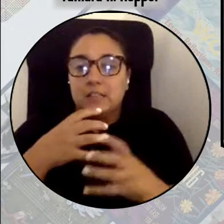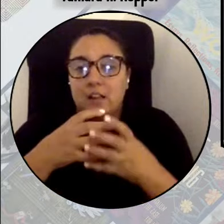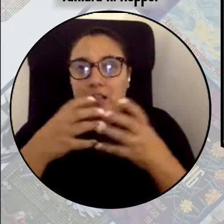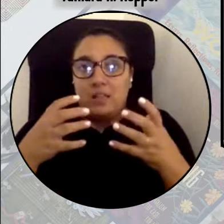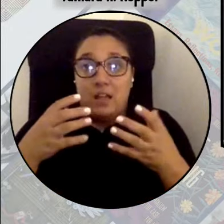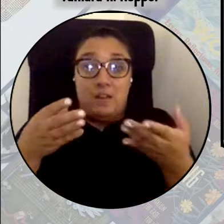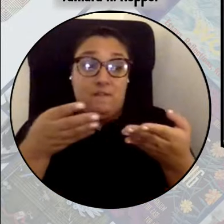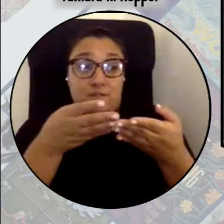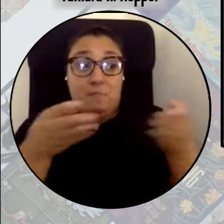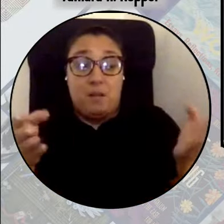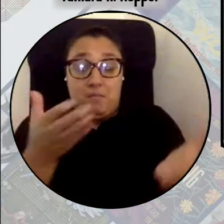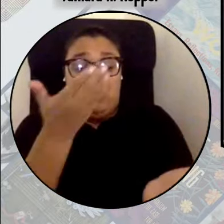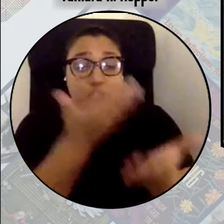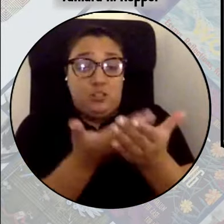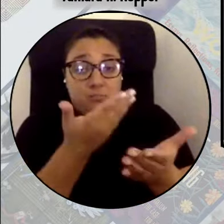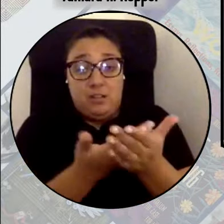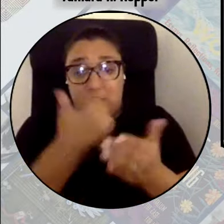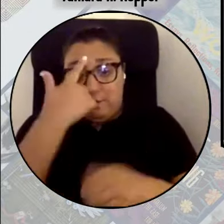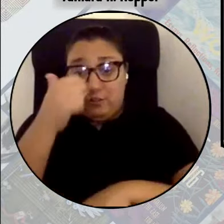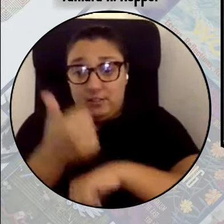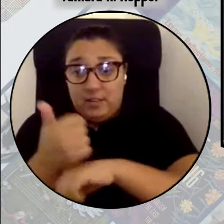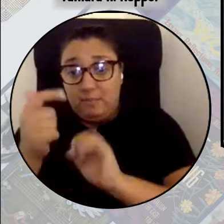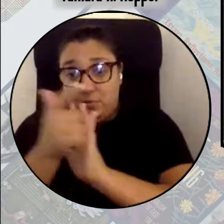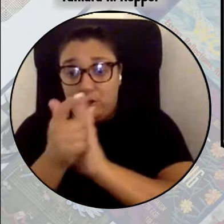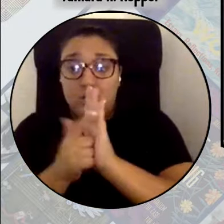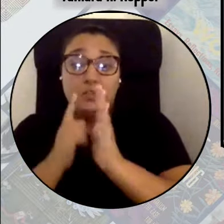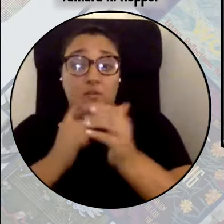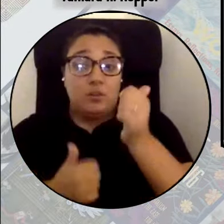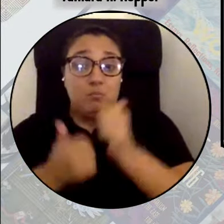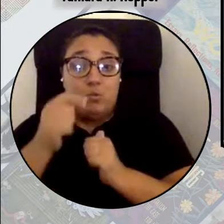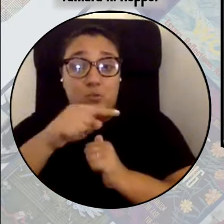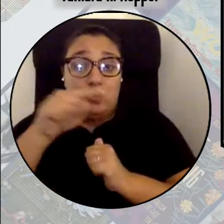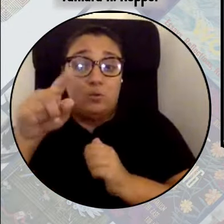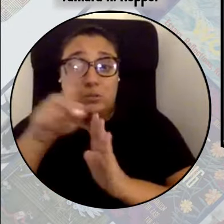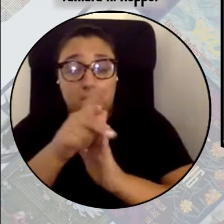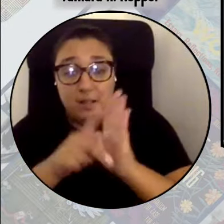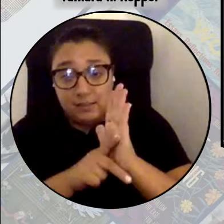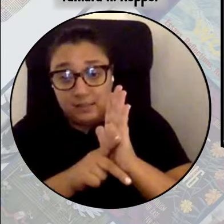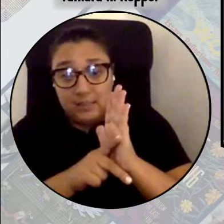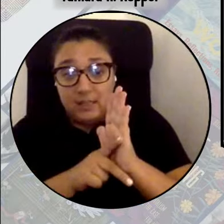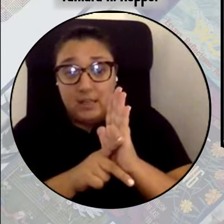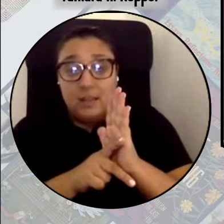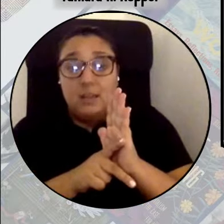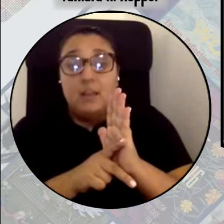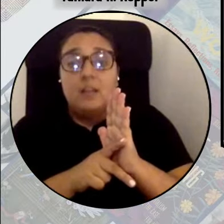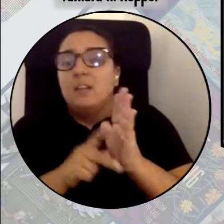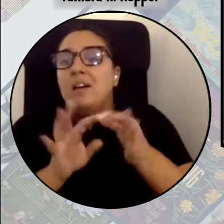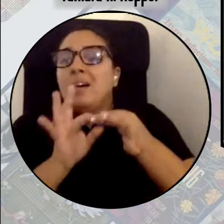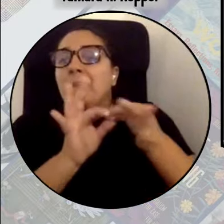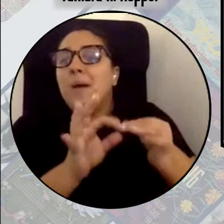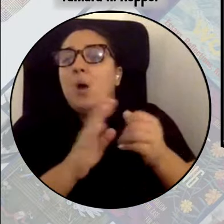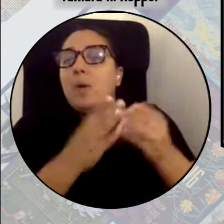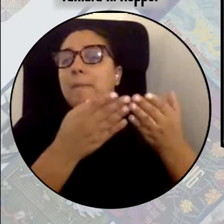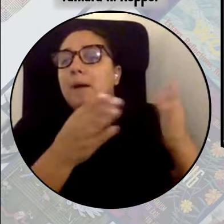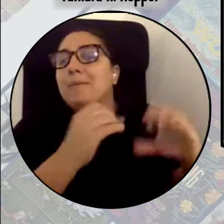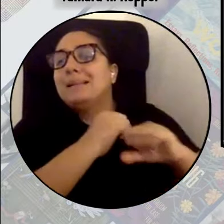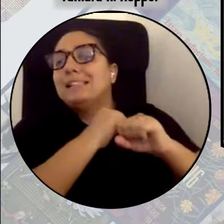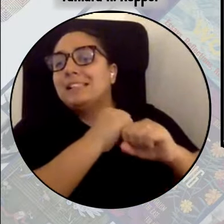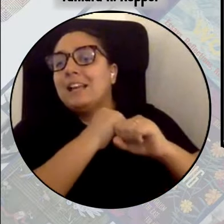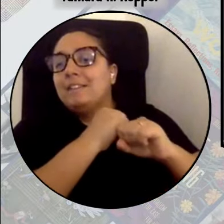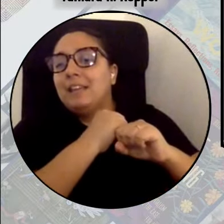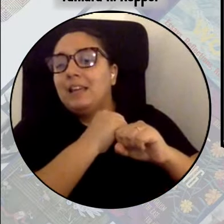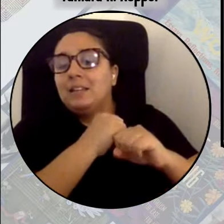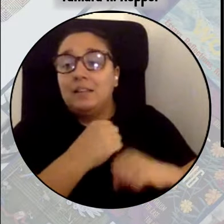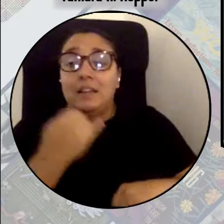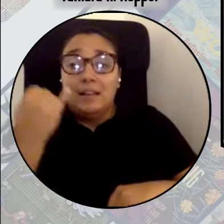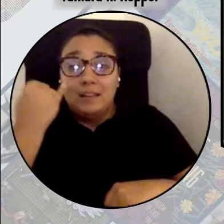justification offered for the vast majority of such policies generally is presented in terms of public safety. The idea is that by